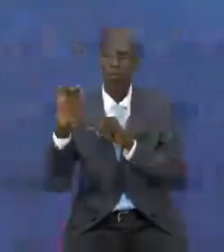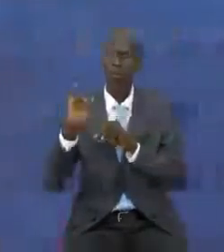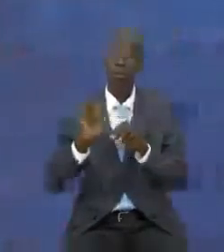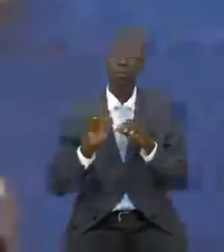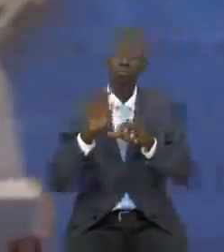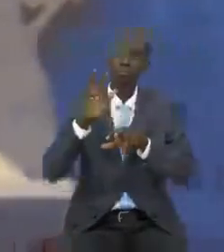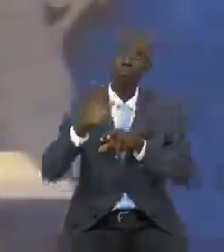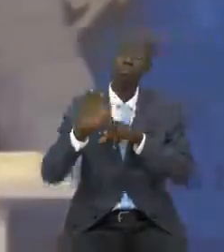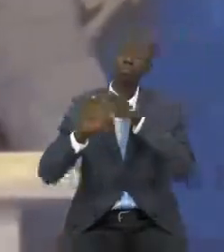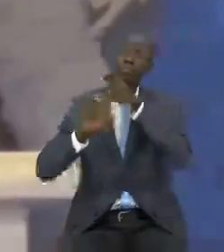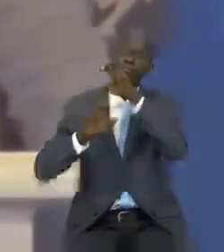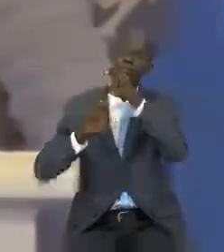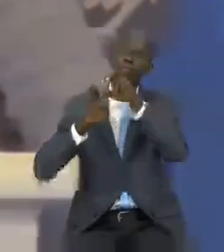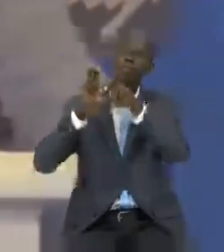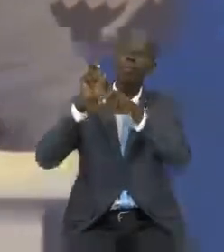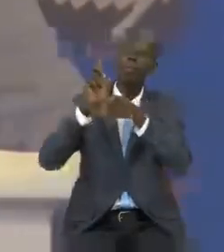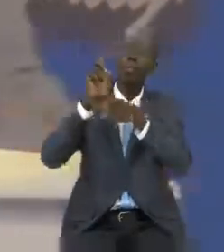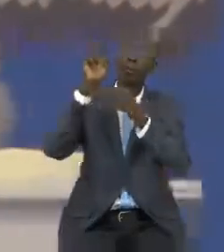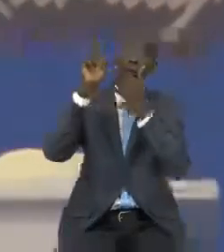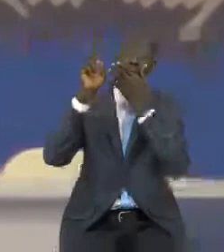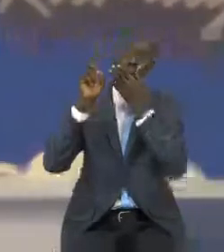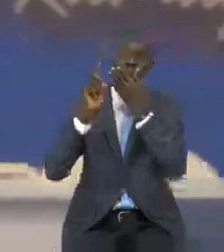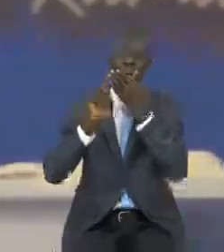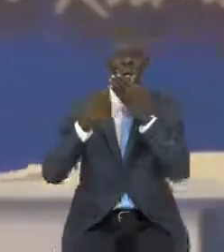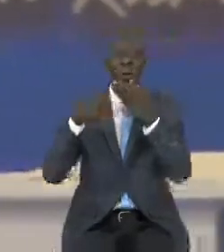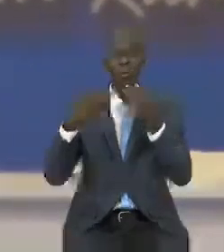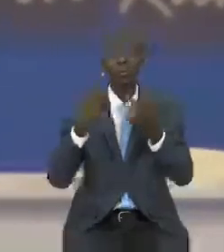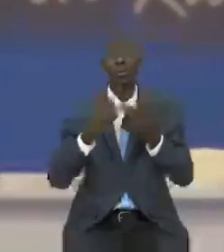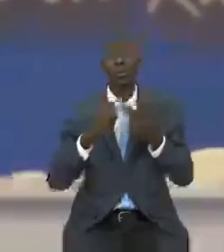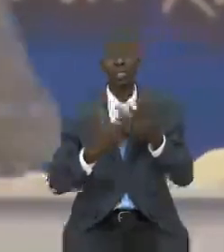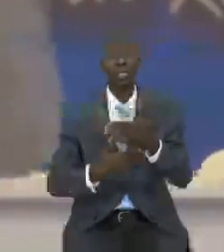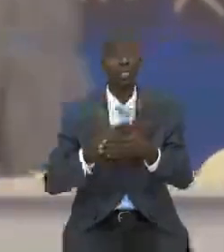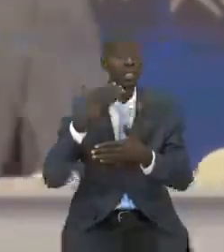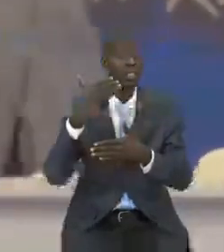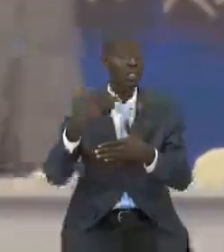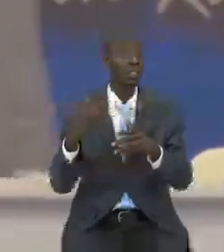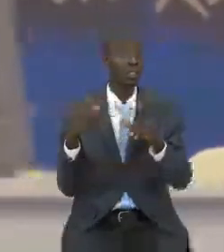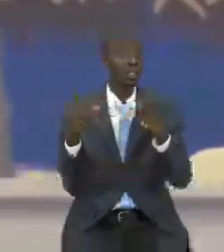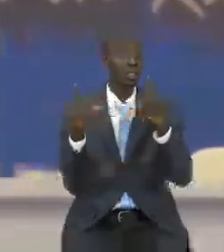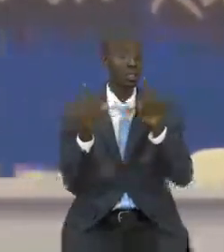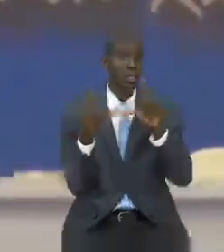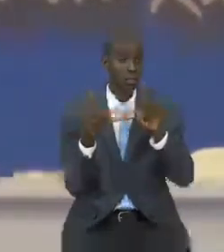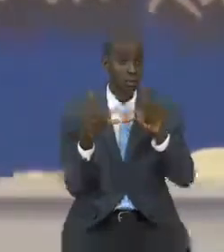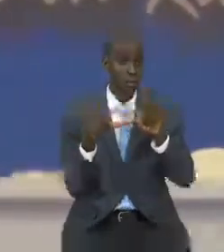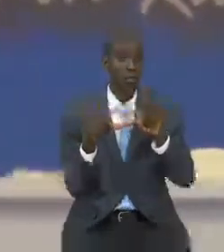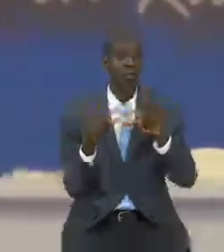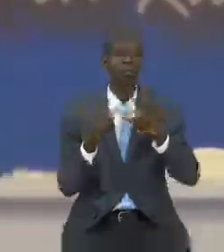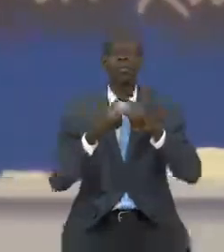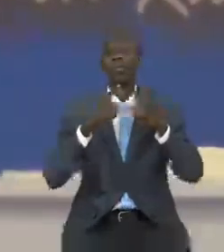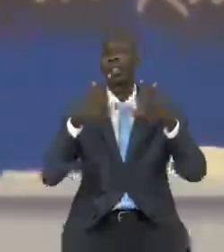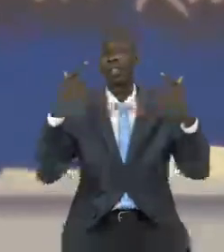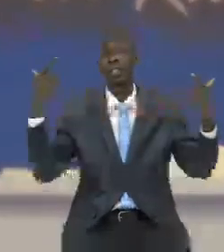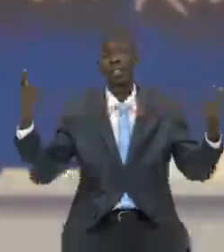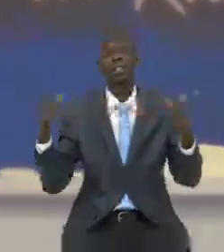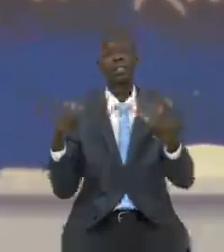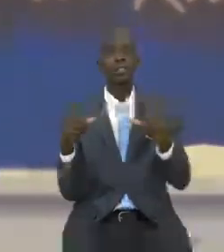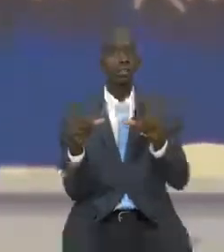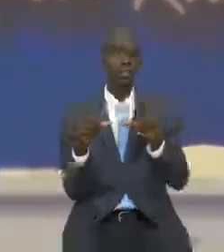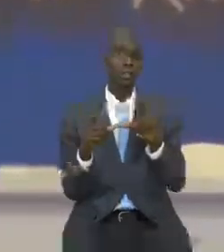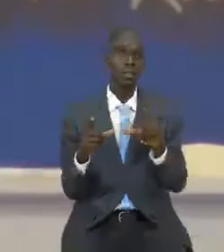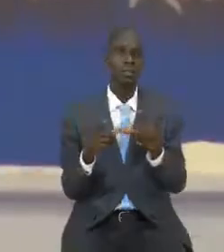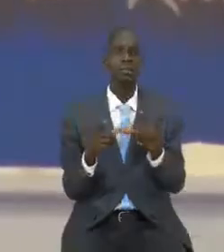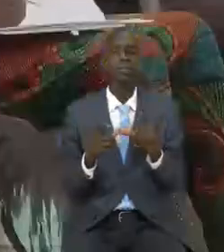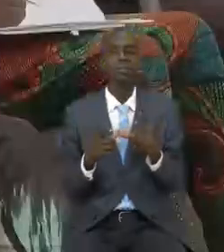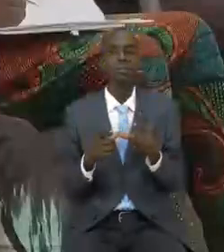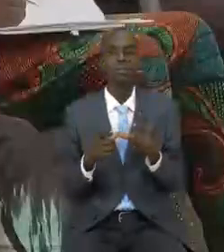you're going to the next level, exceptional privileges for the next level for